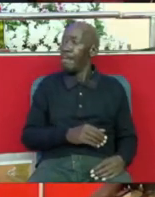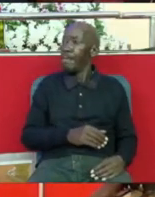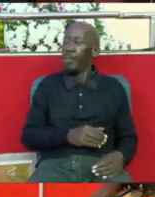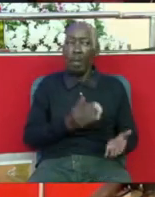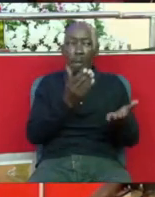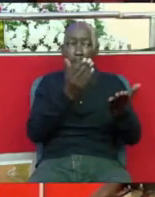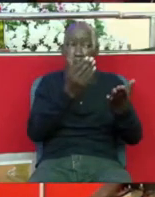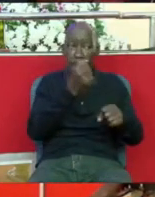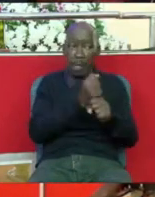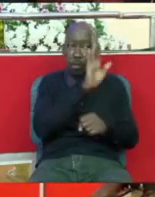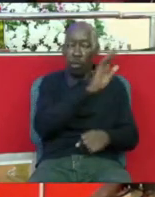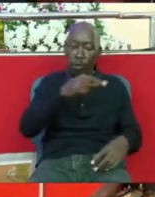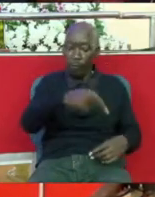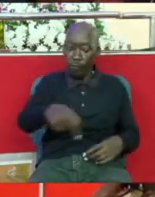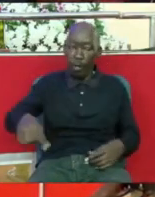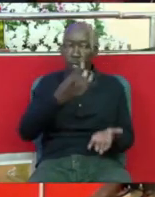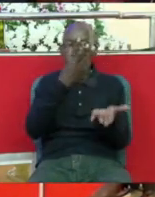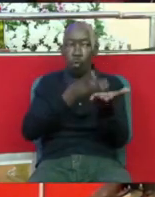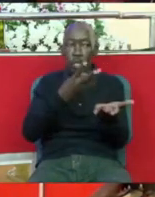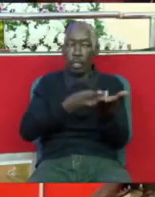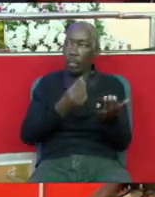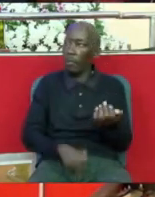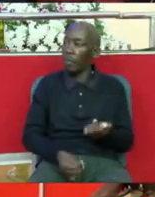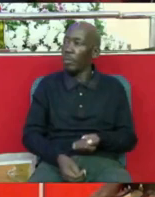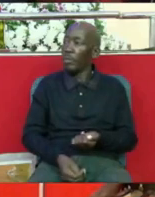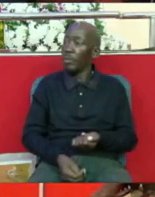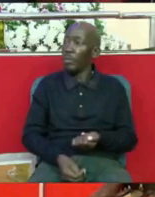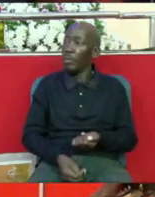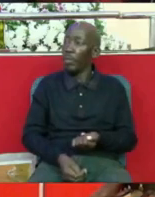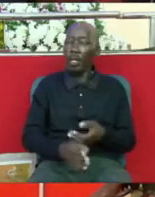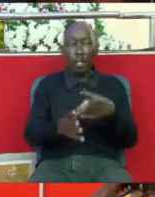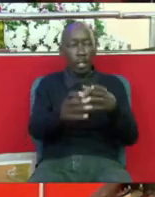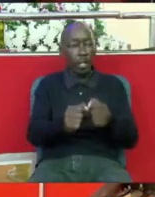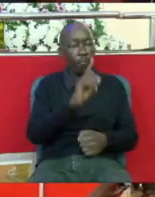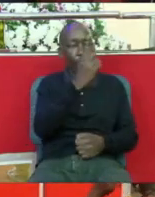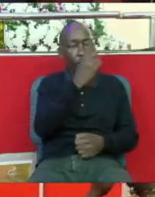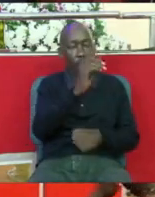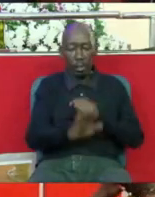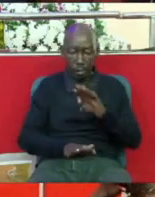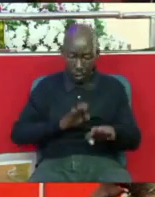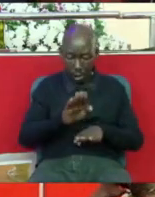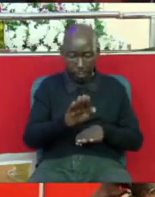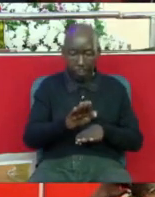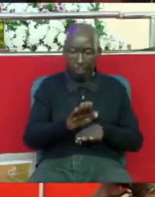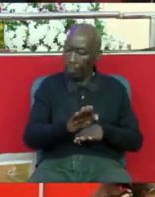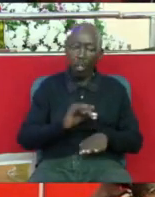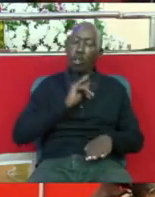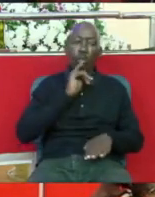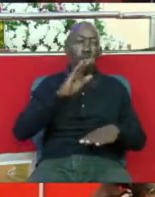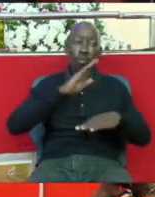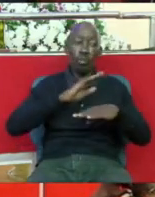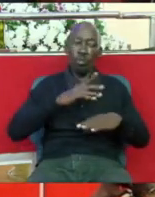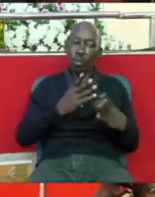Make your feet wet. Yafanye maguu yako yawe na unyevu. Take that first step. Chukua hatua hiyo ya kwanza. It's not going to be